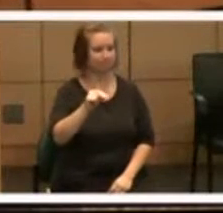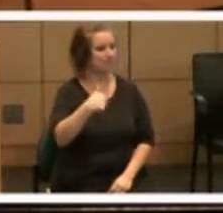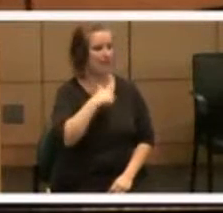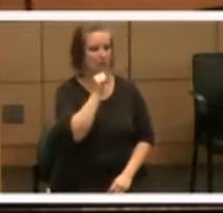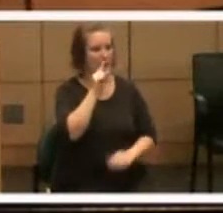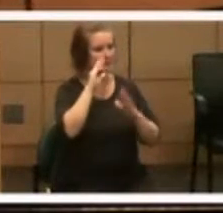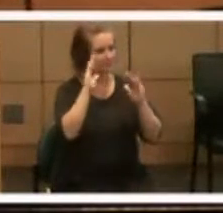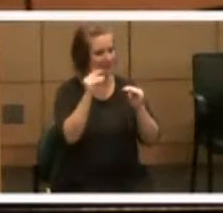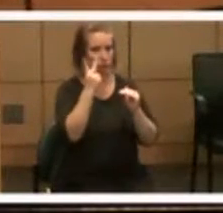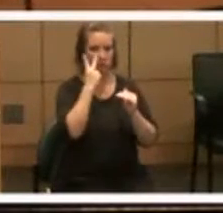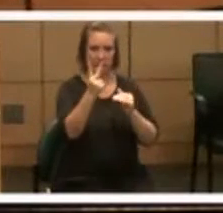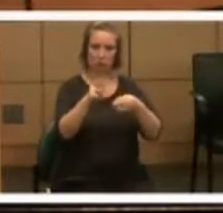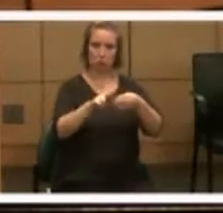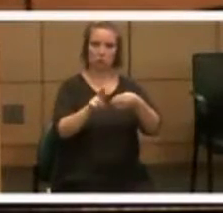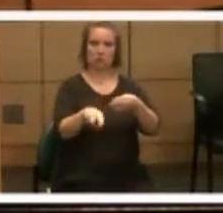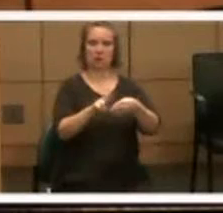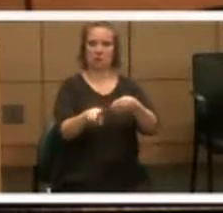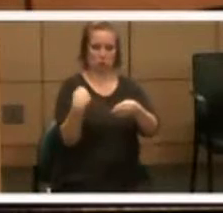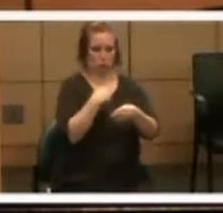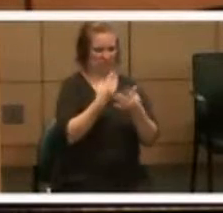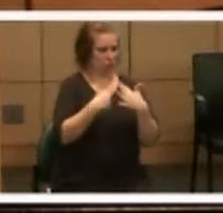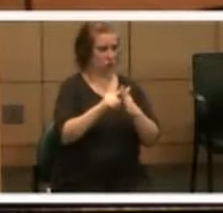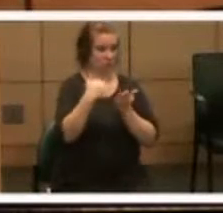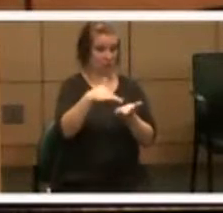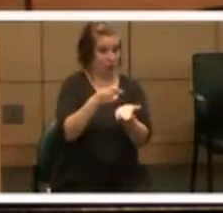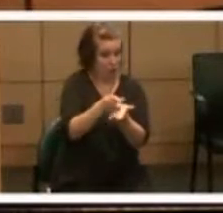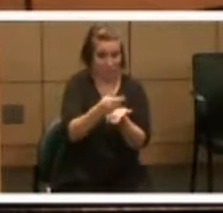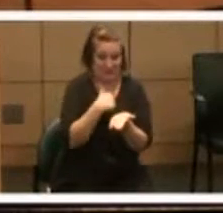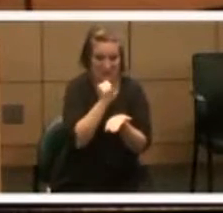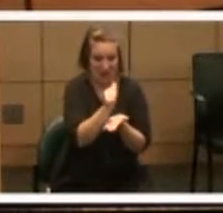see some of this stuff when we started these studies, honestly.